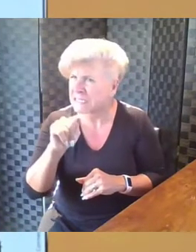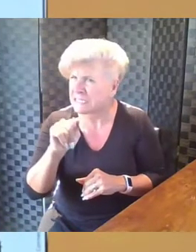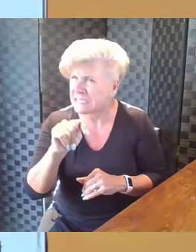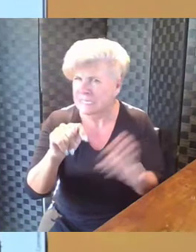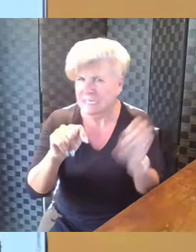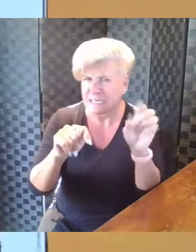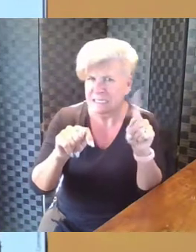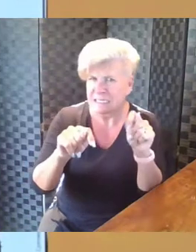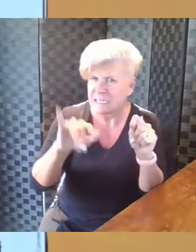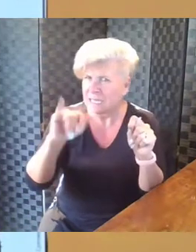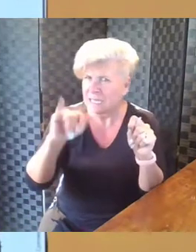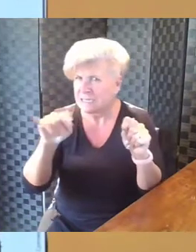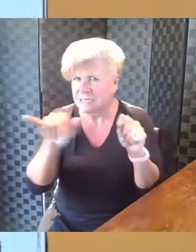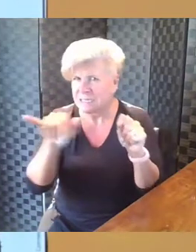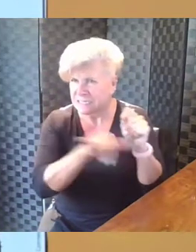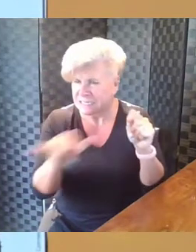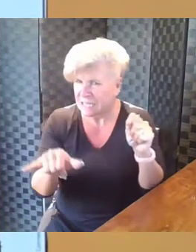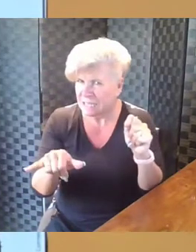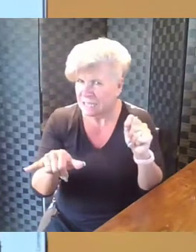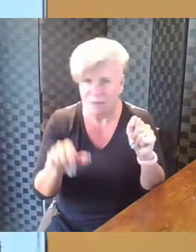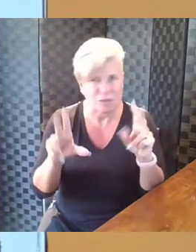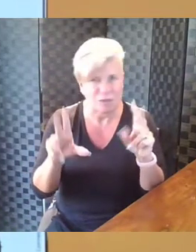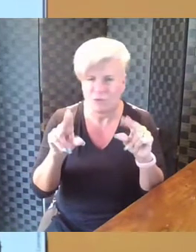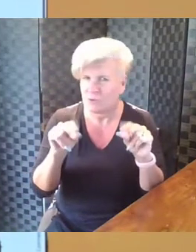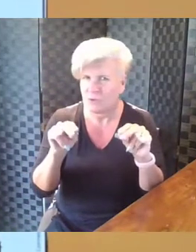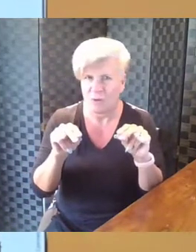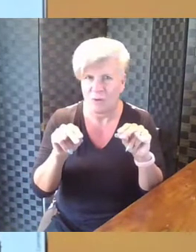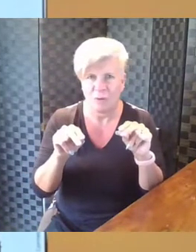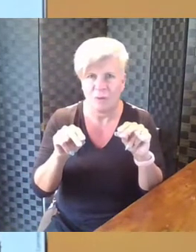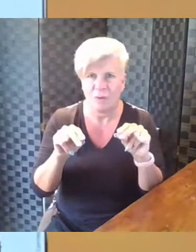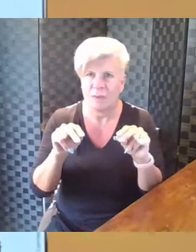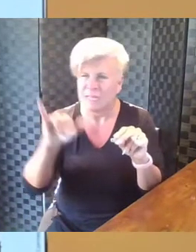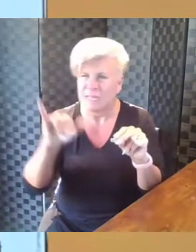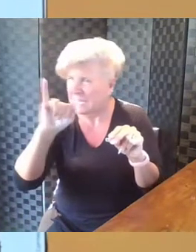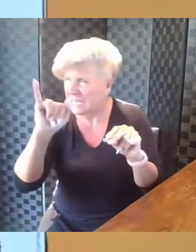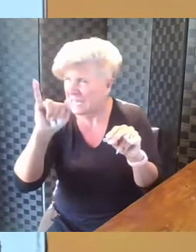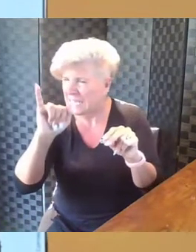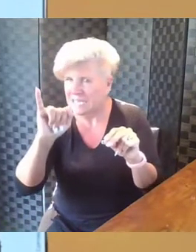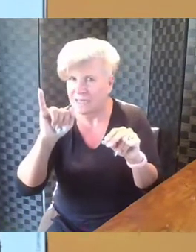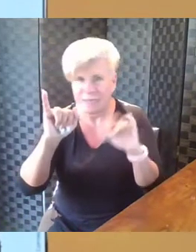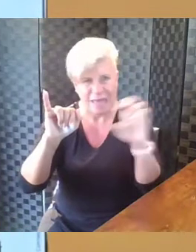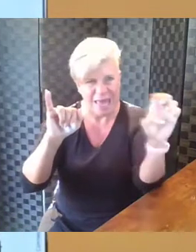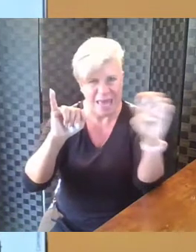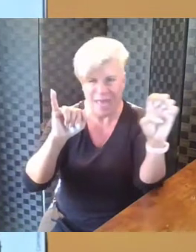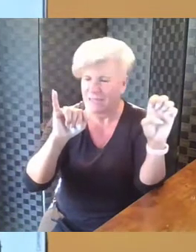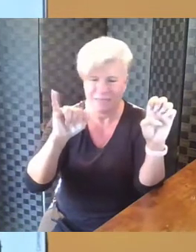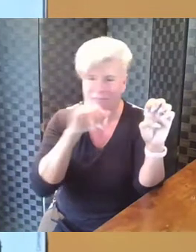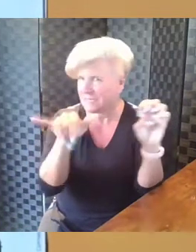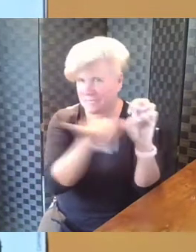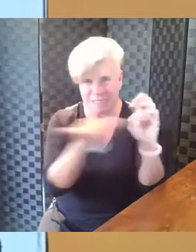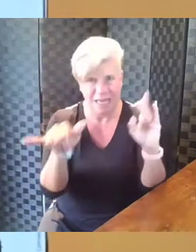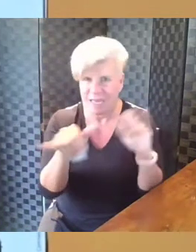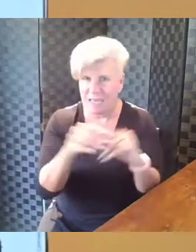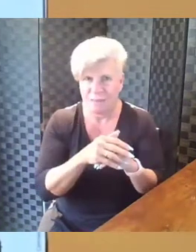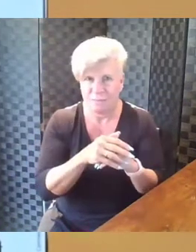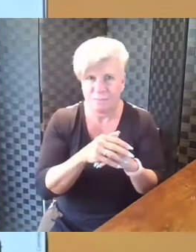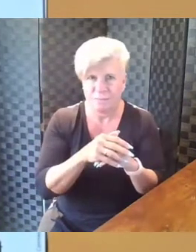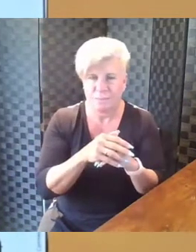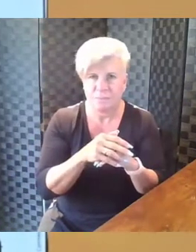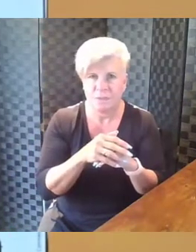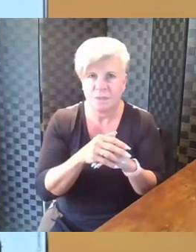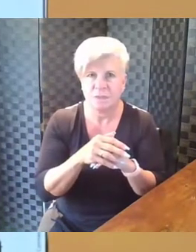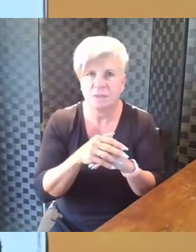Does it rhyme with pet? No, that's the short I that goes I. And we know short E goes eh. When I say short E, my mouth